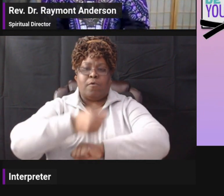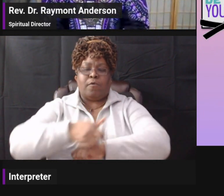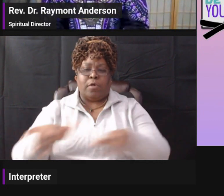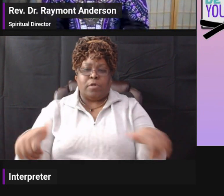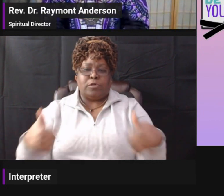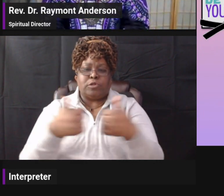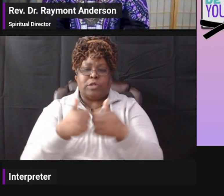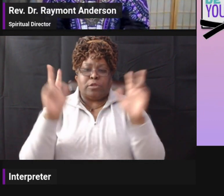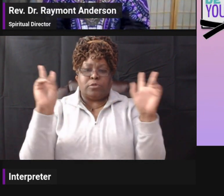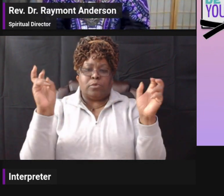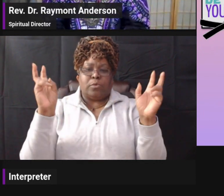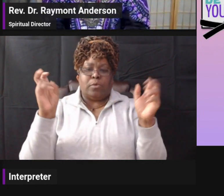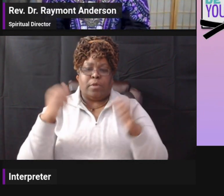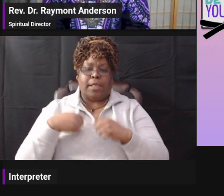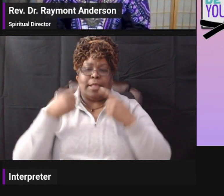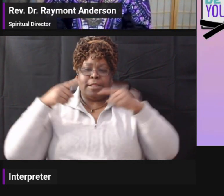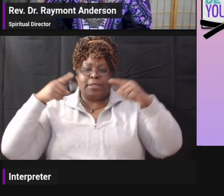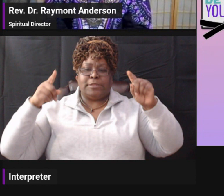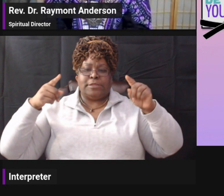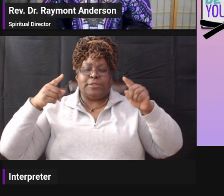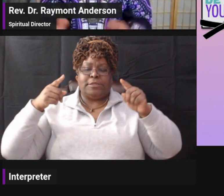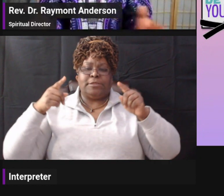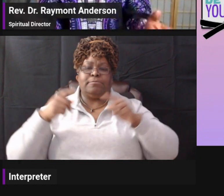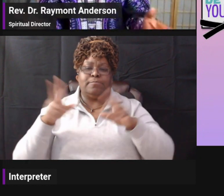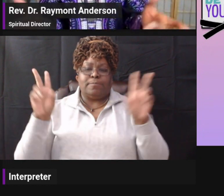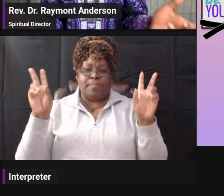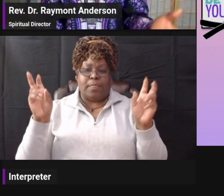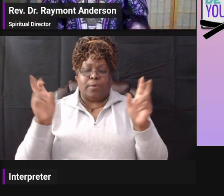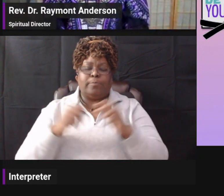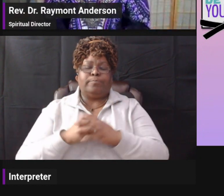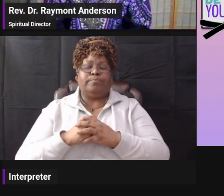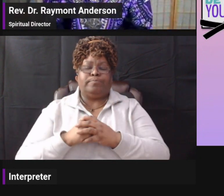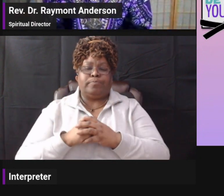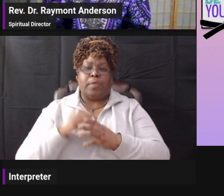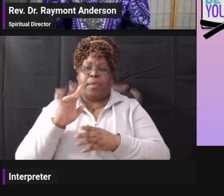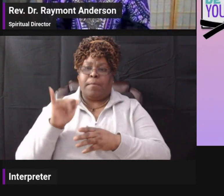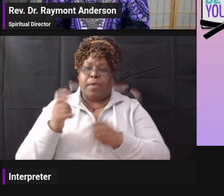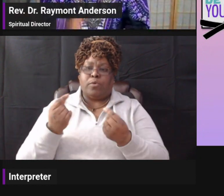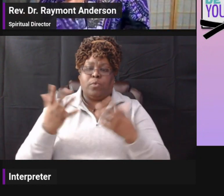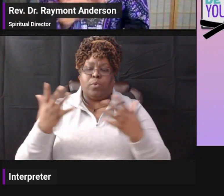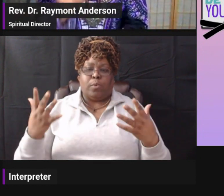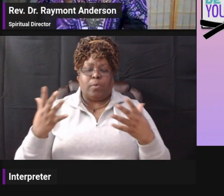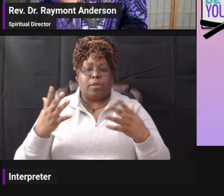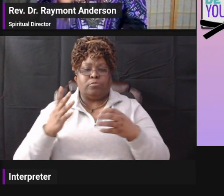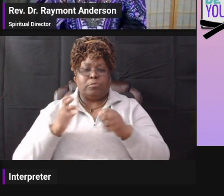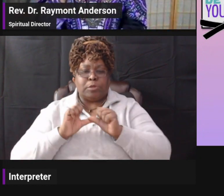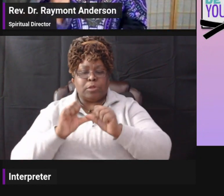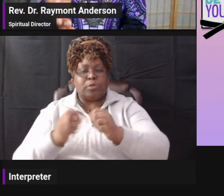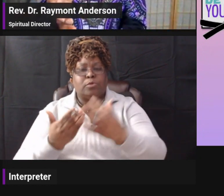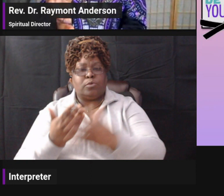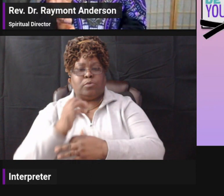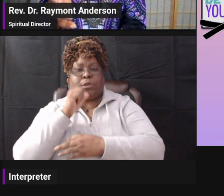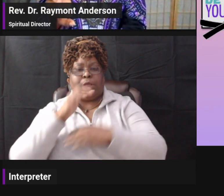overcome challenges, quote unquote, and have achieved success, quote unquote. By pushing